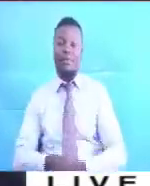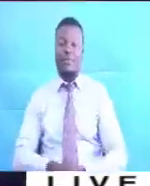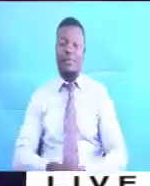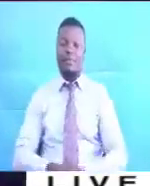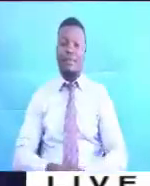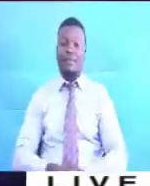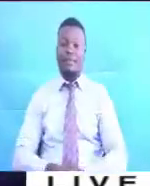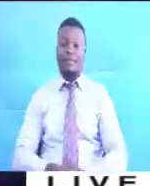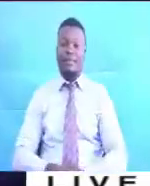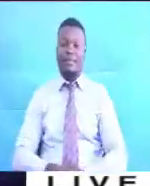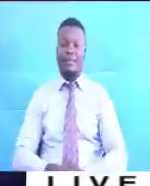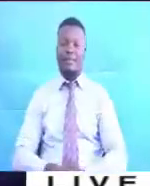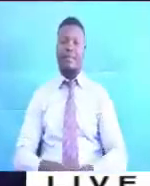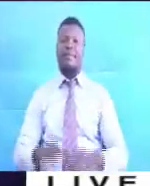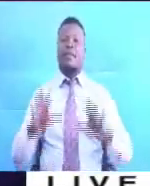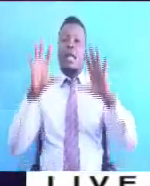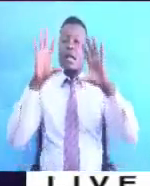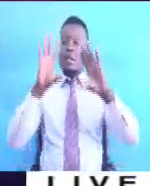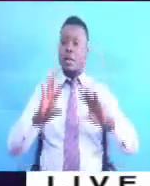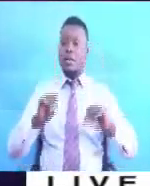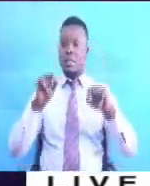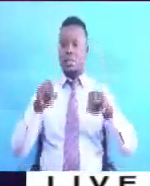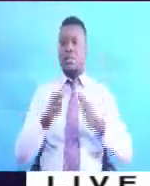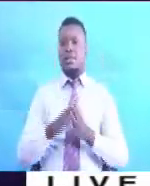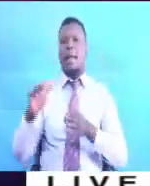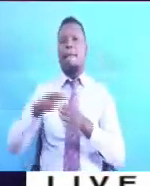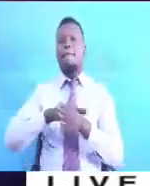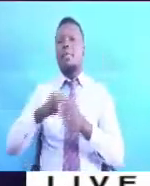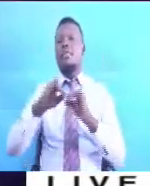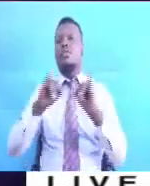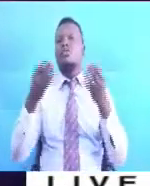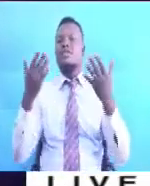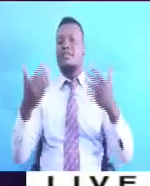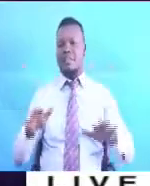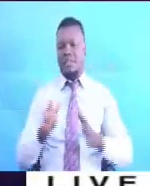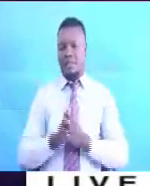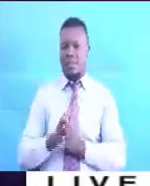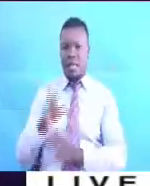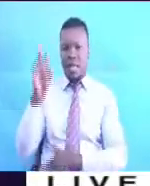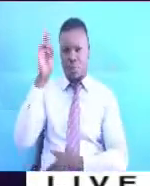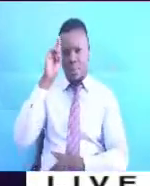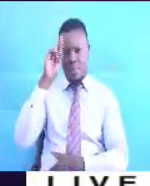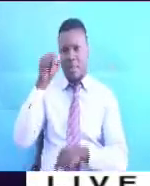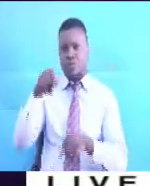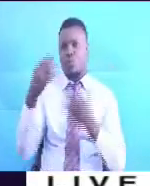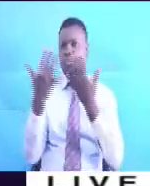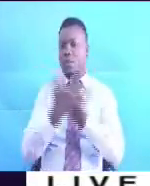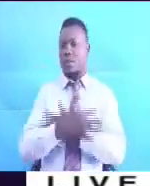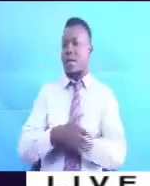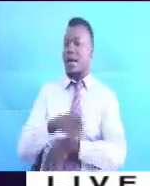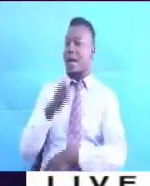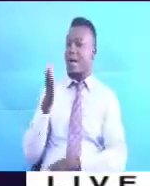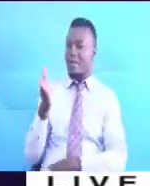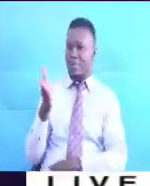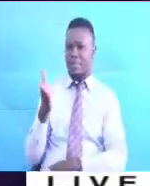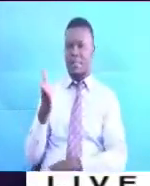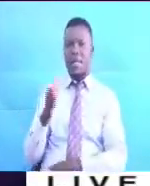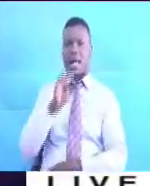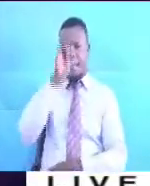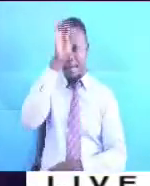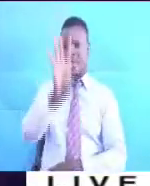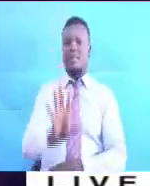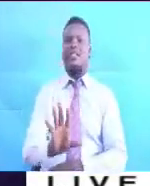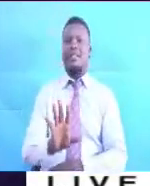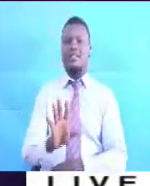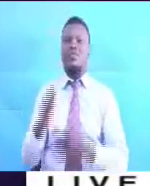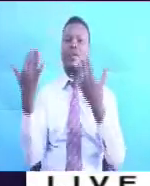Well, that brings us to the end of today's business news. I remind you that tonight there is going to be a miracle overnight.